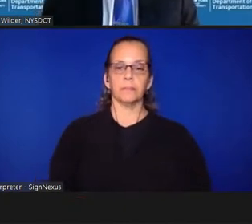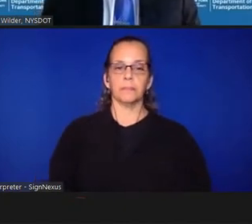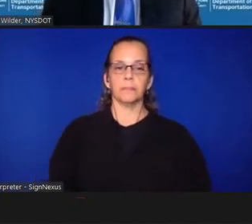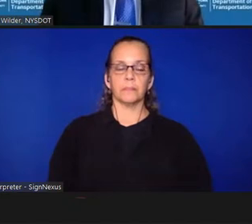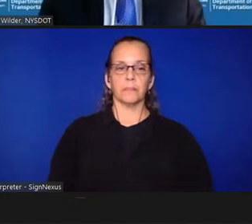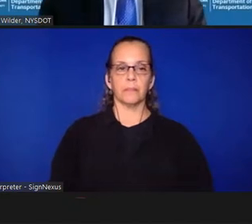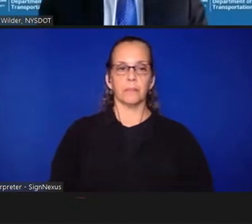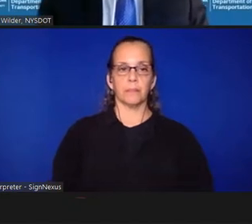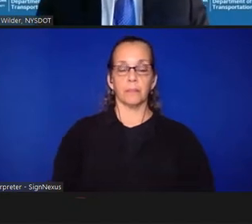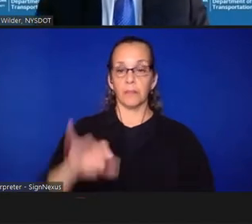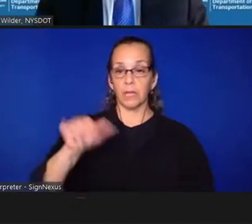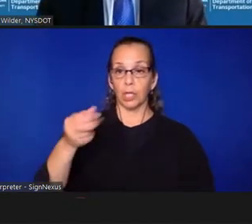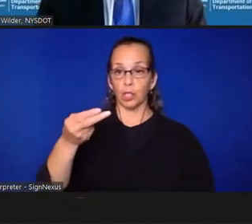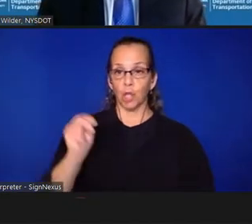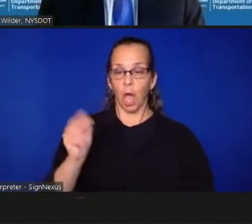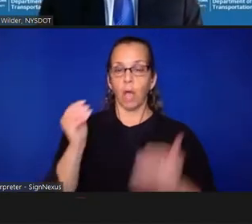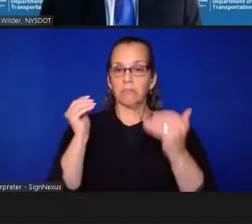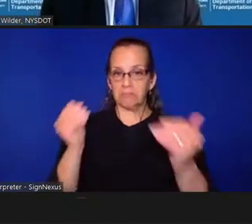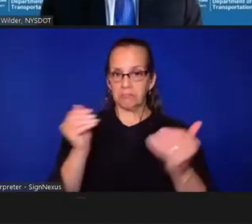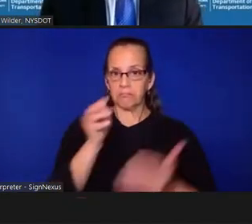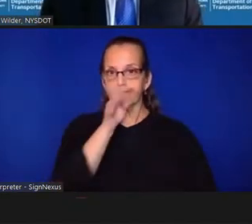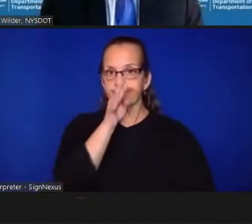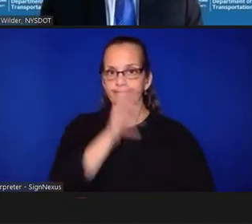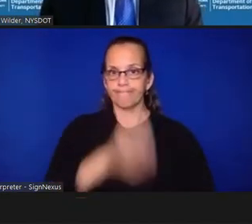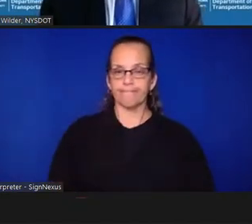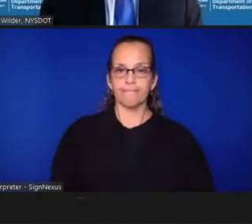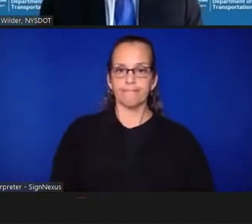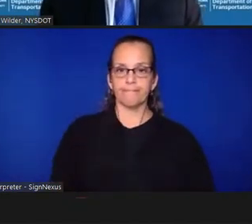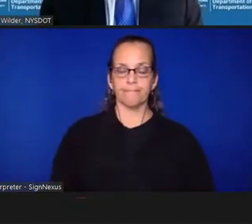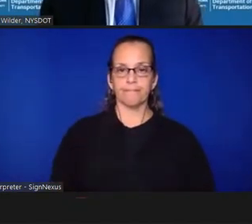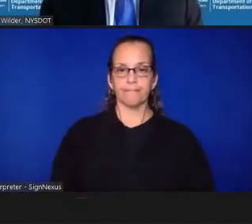John Newman mute yourself and begin your remarks